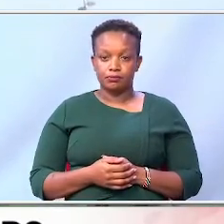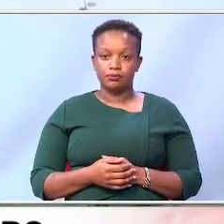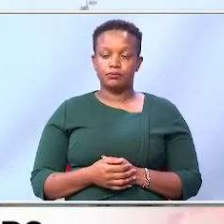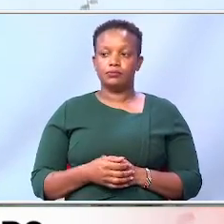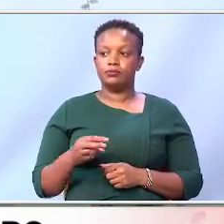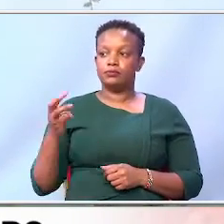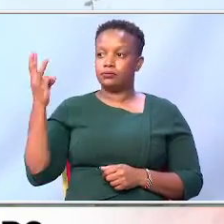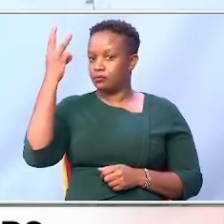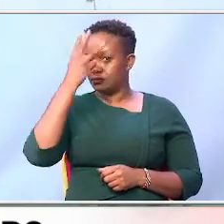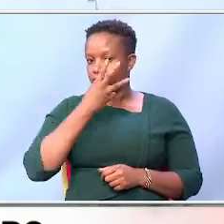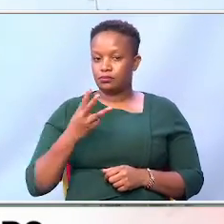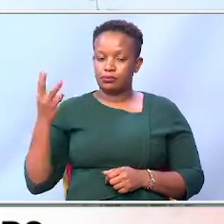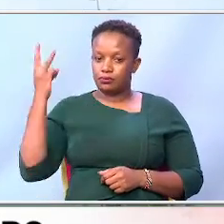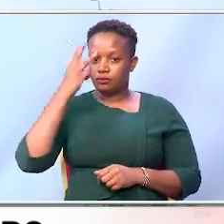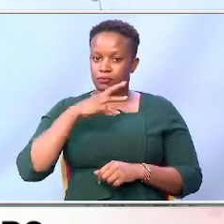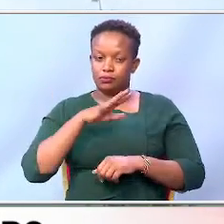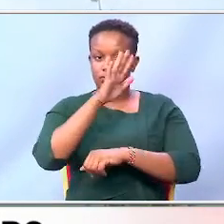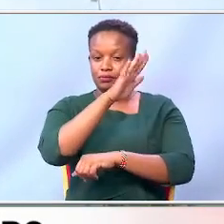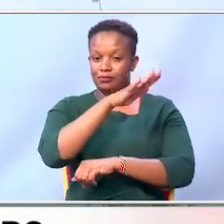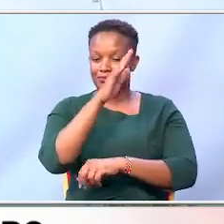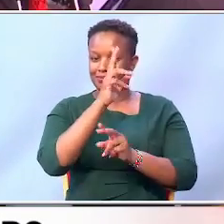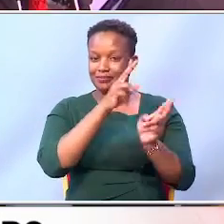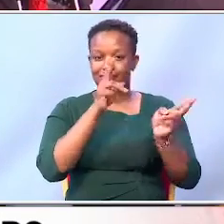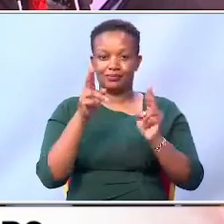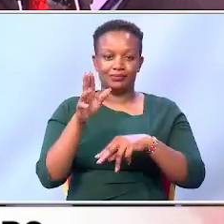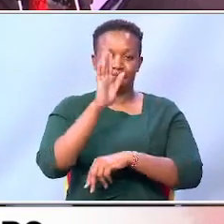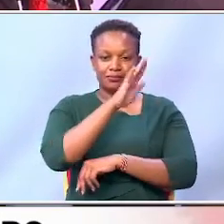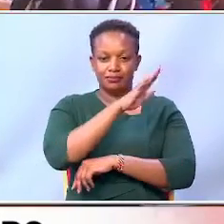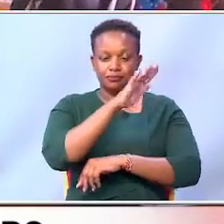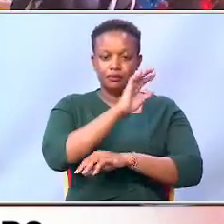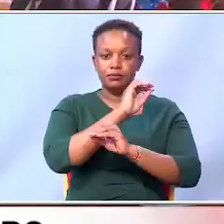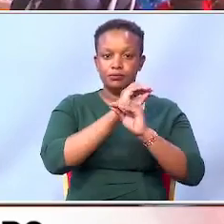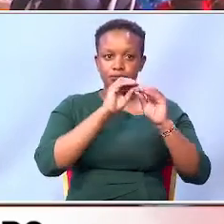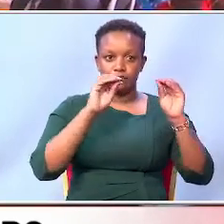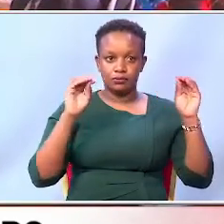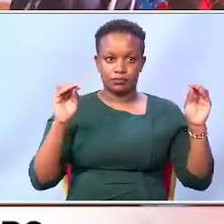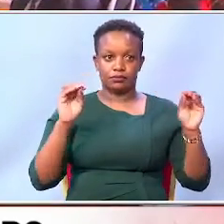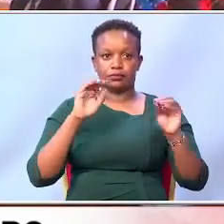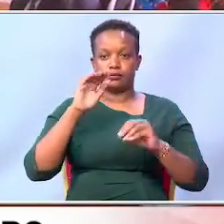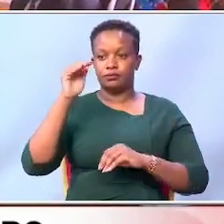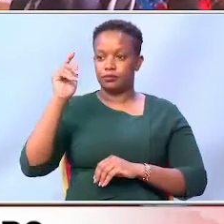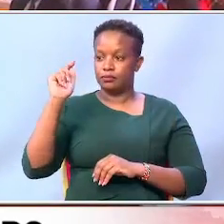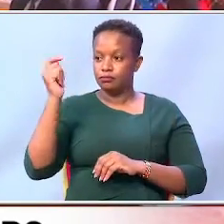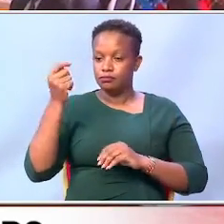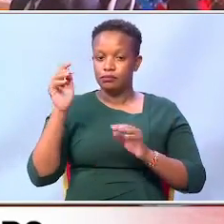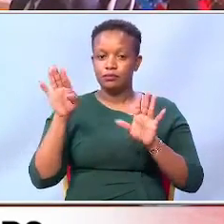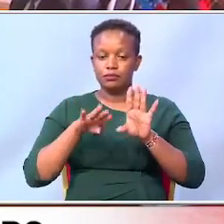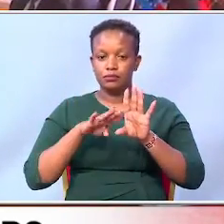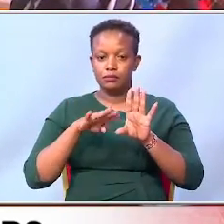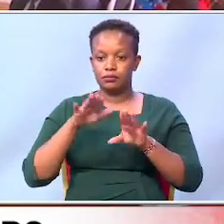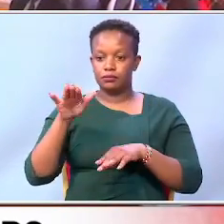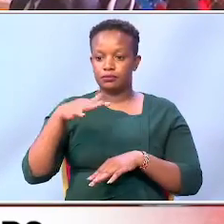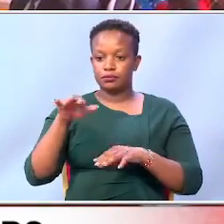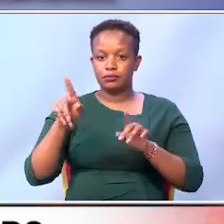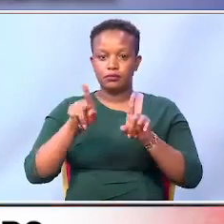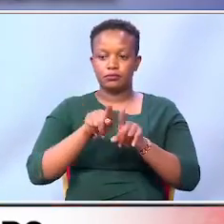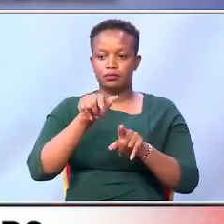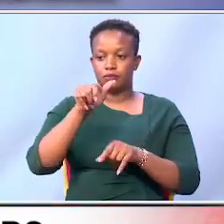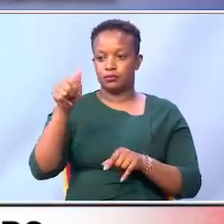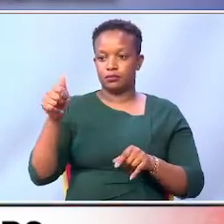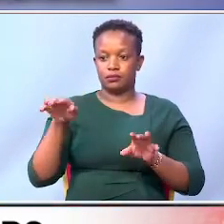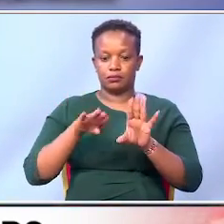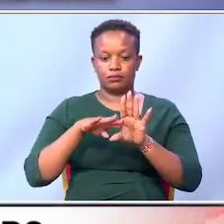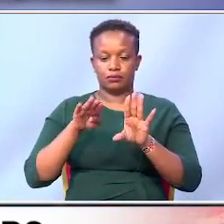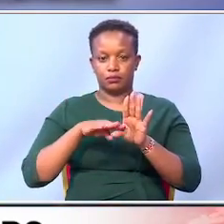Wednesday evening was not an ordinary evening for all Mount Kenya members of parliament as well as other leaders from the region.